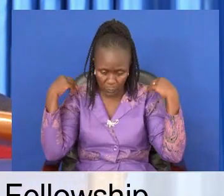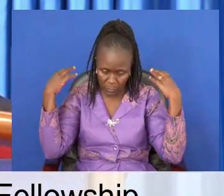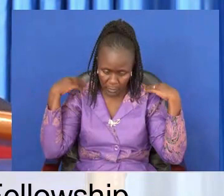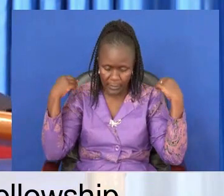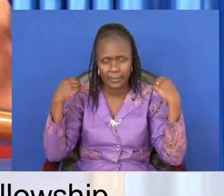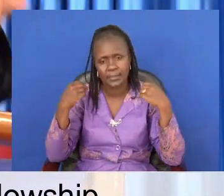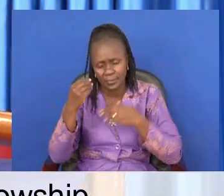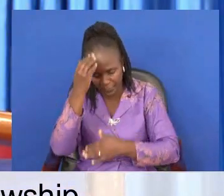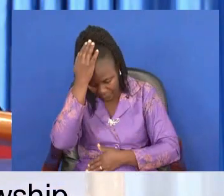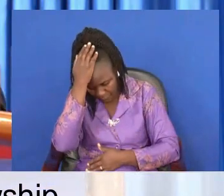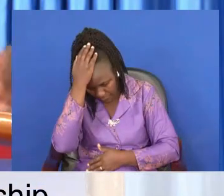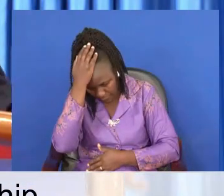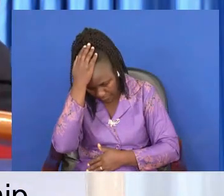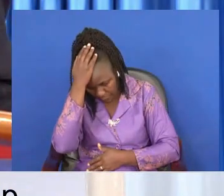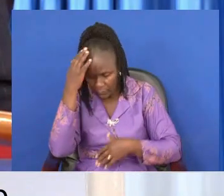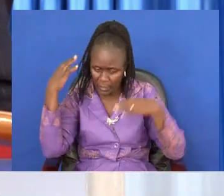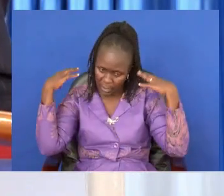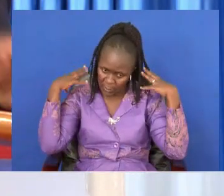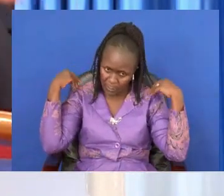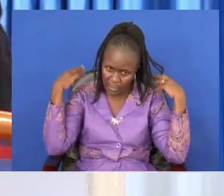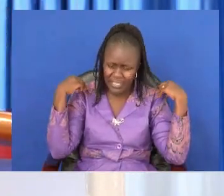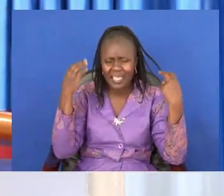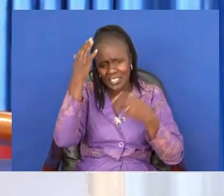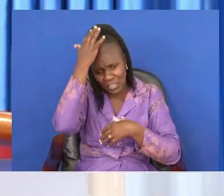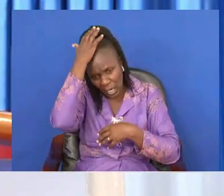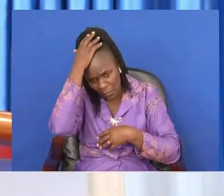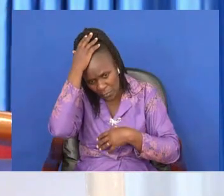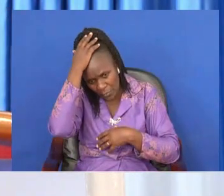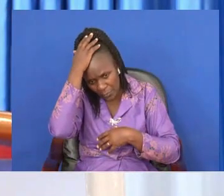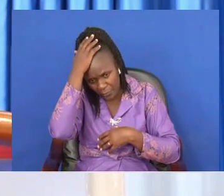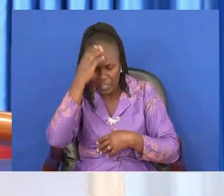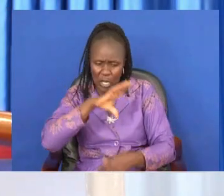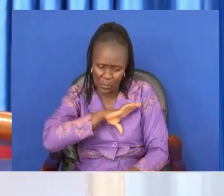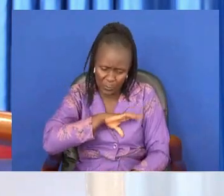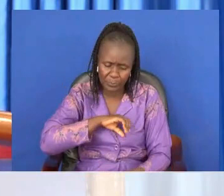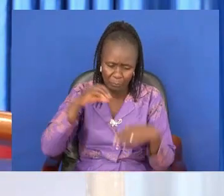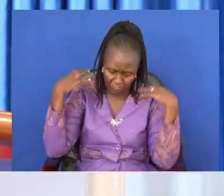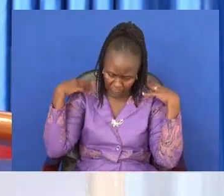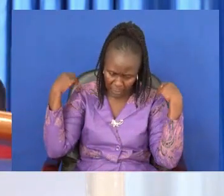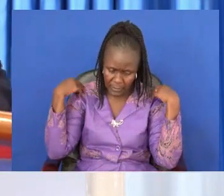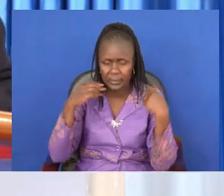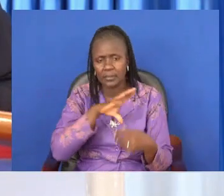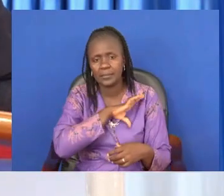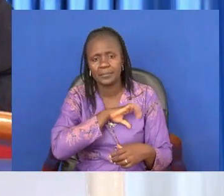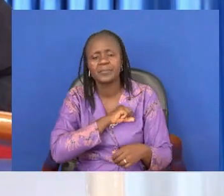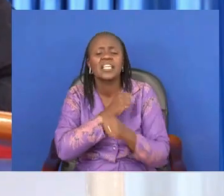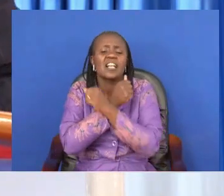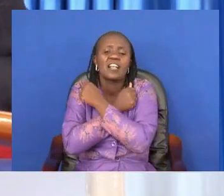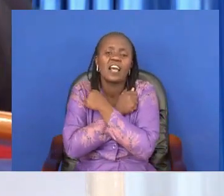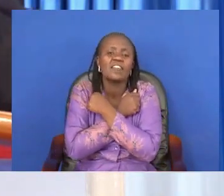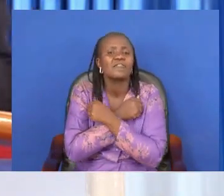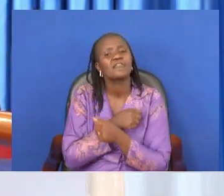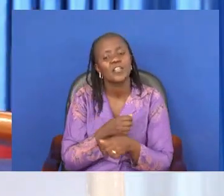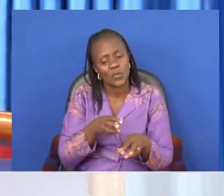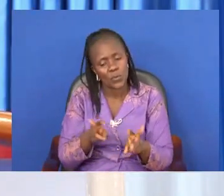meekness. Let us practice humility. Let us practice patience. Let us practice loving kindness. Do